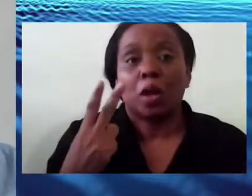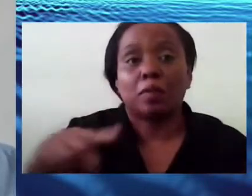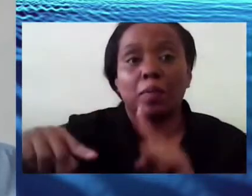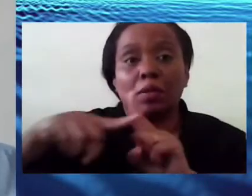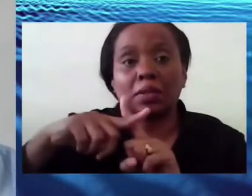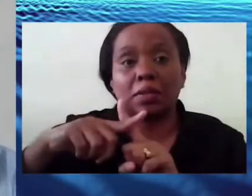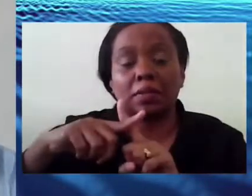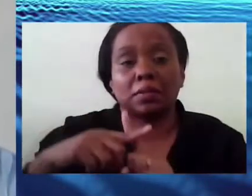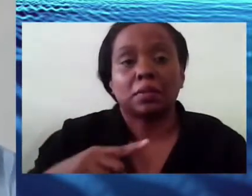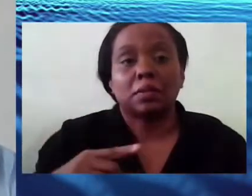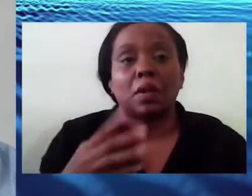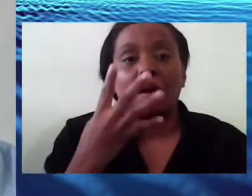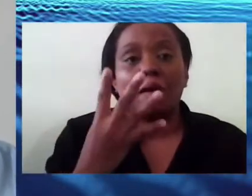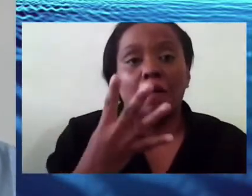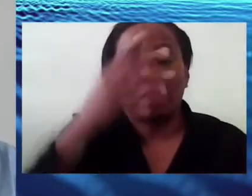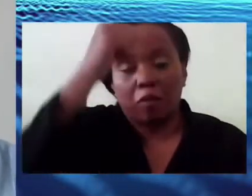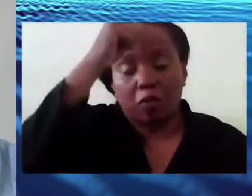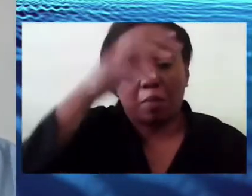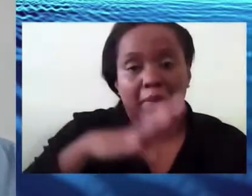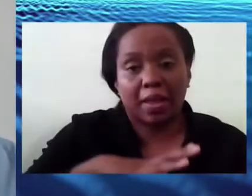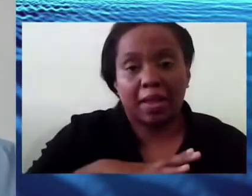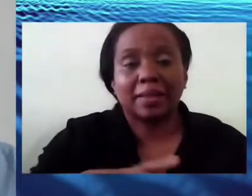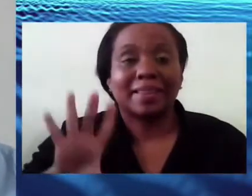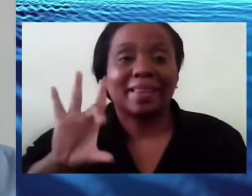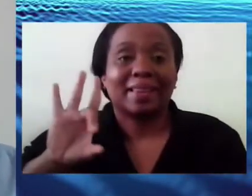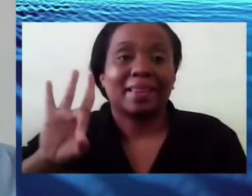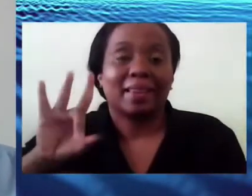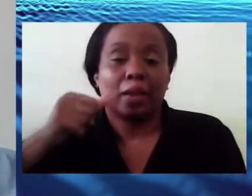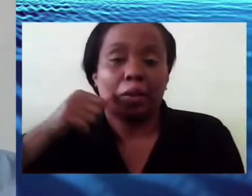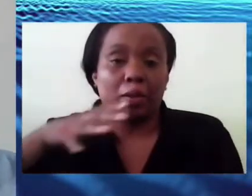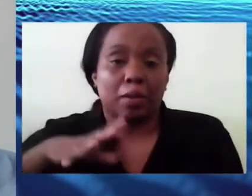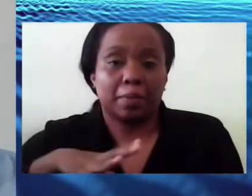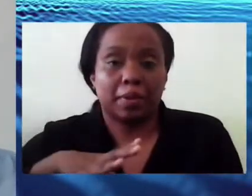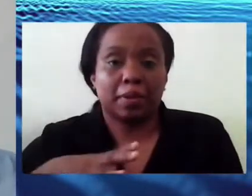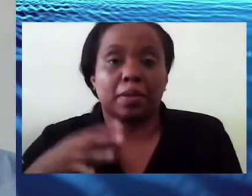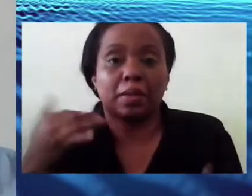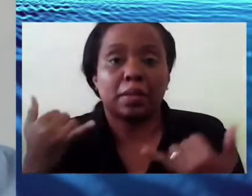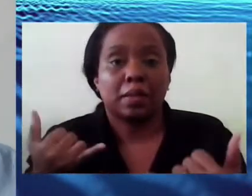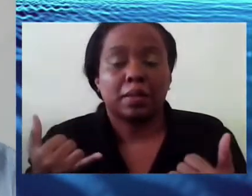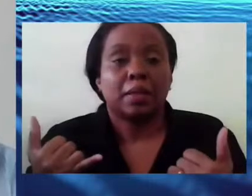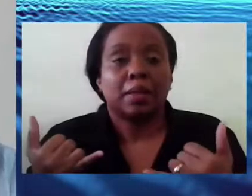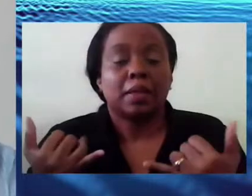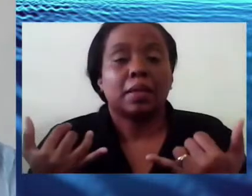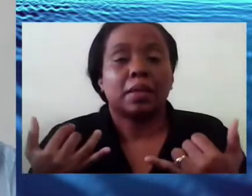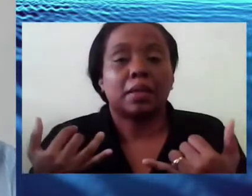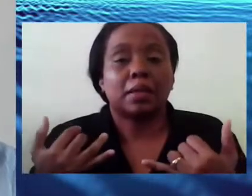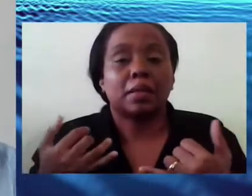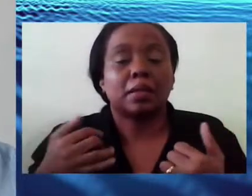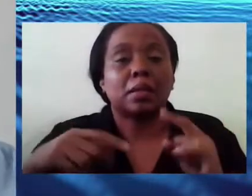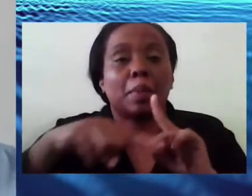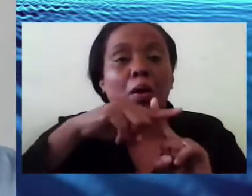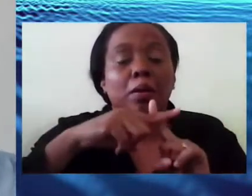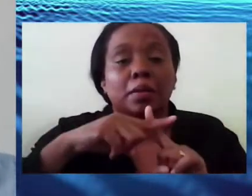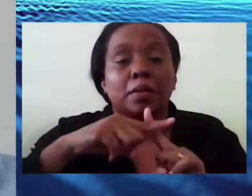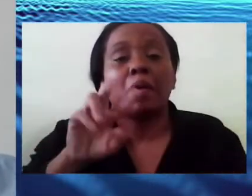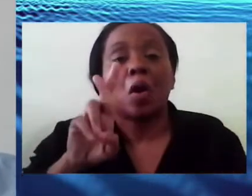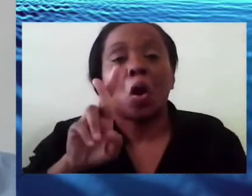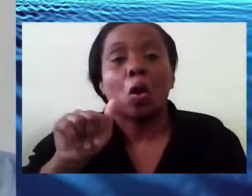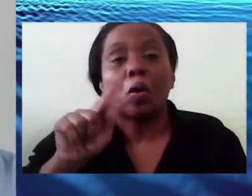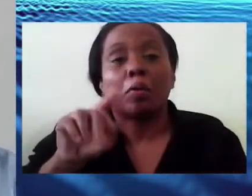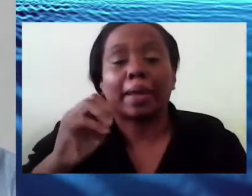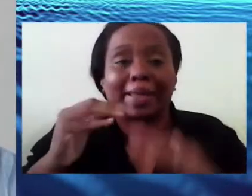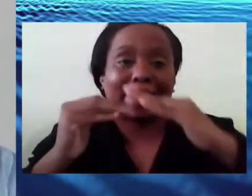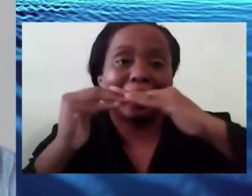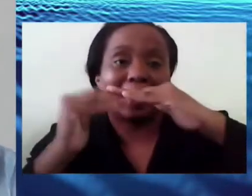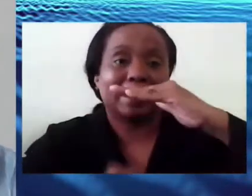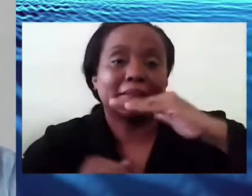8 females, so that the positivity rate today was less than 3%.